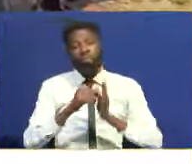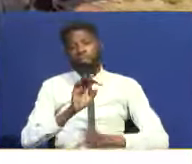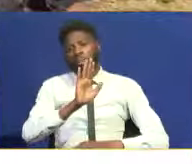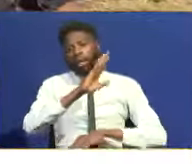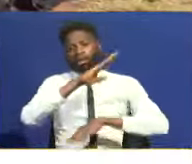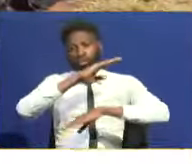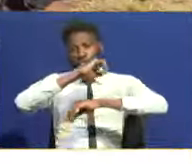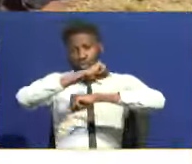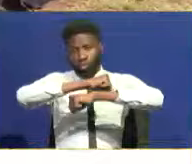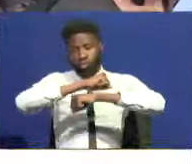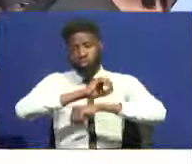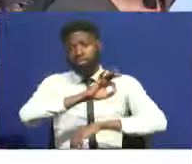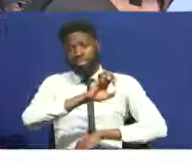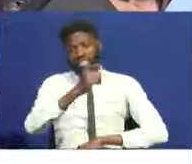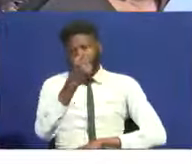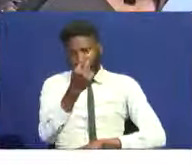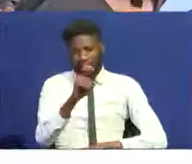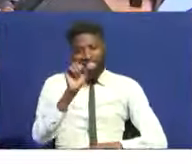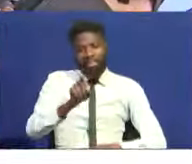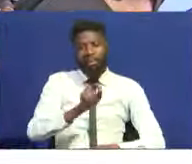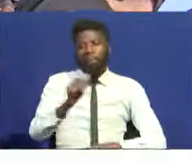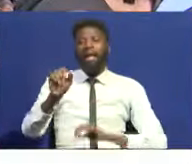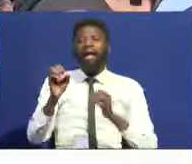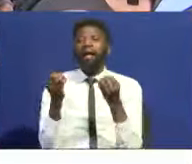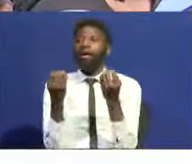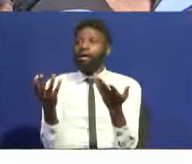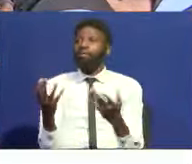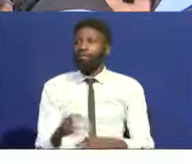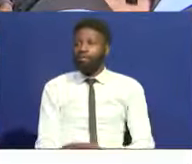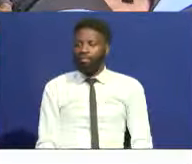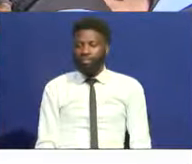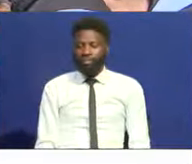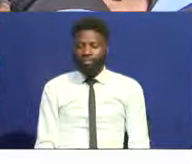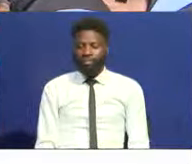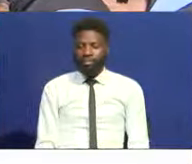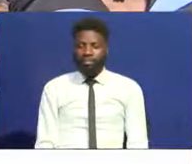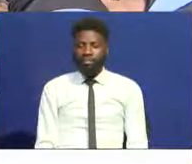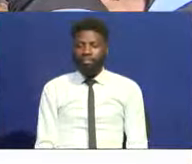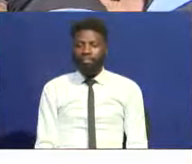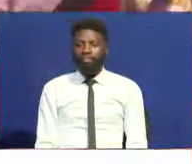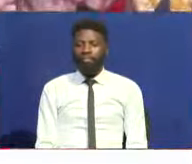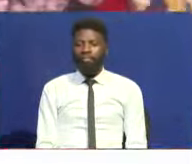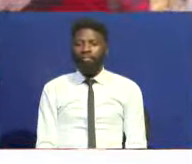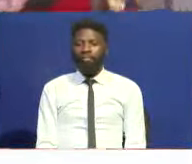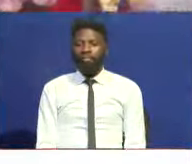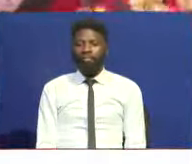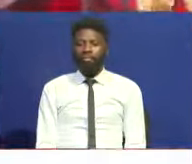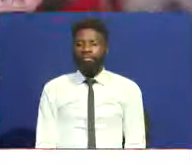kila mwanafunzi anahitajika kulipa. Abdiaziz Hashim, Darubini Weekendi.